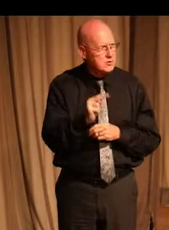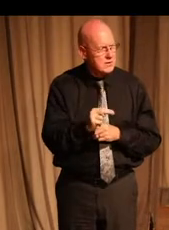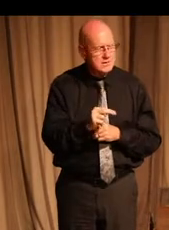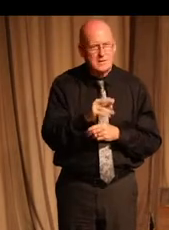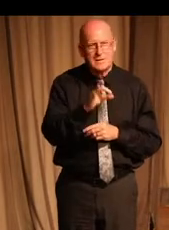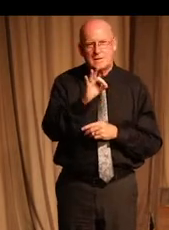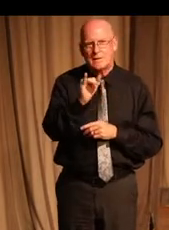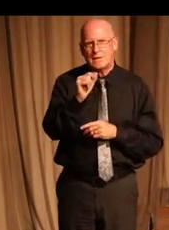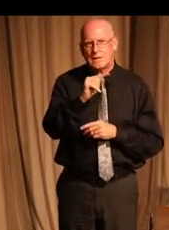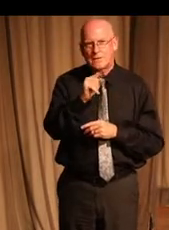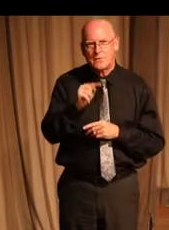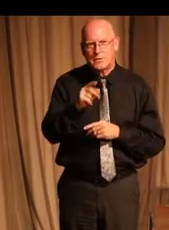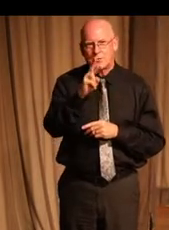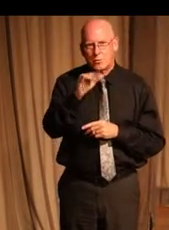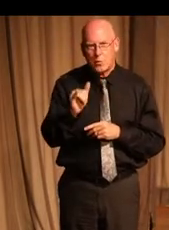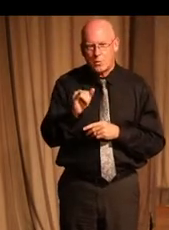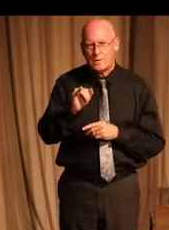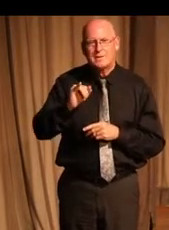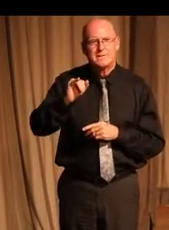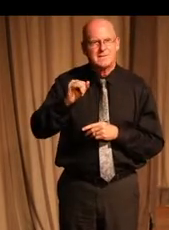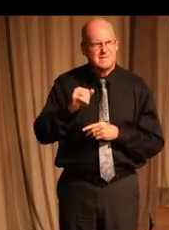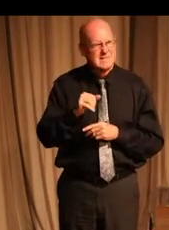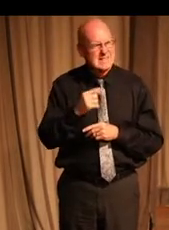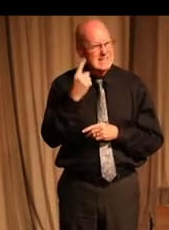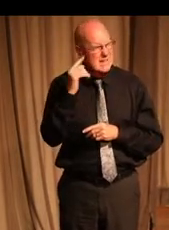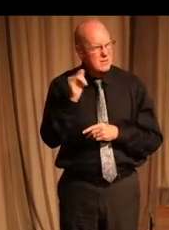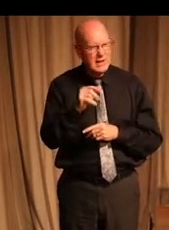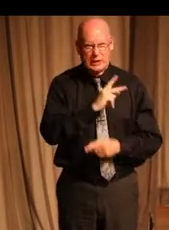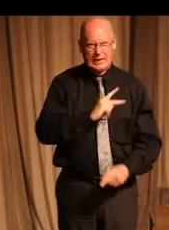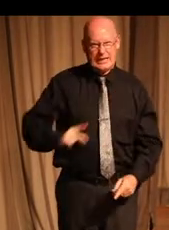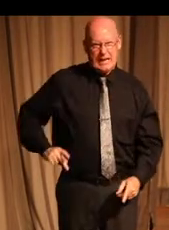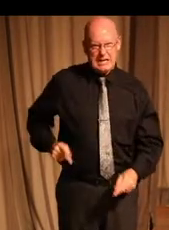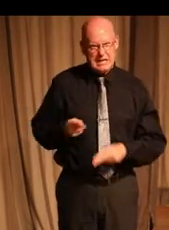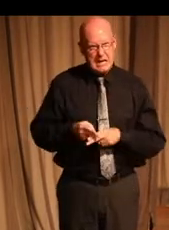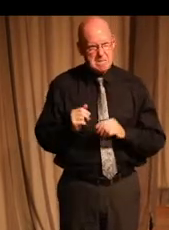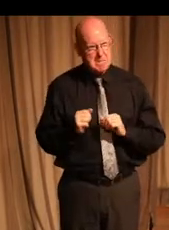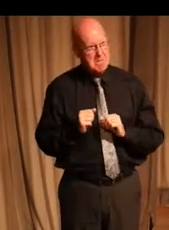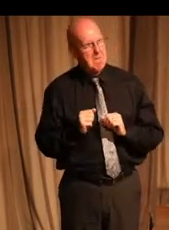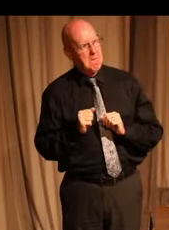like a monarchy or something unto That's himself? So Caribbean.